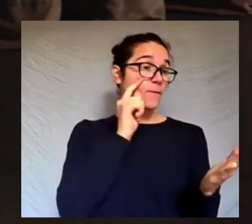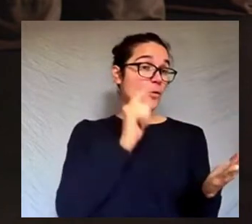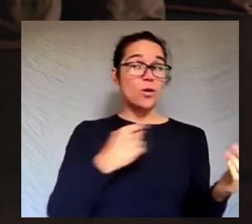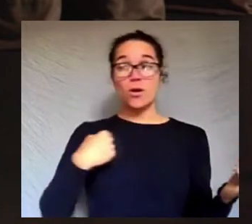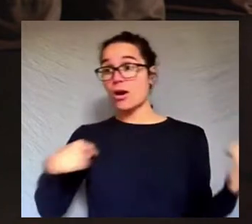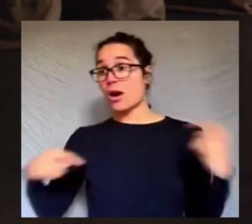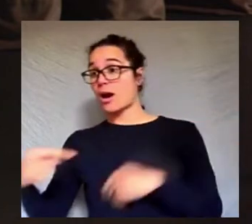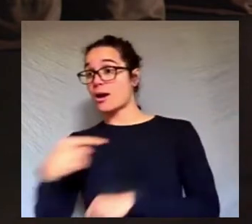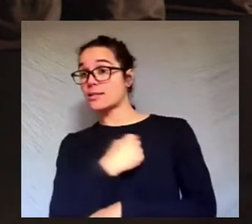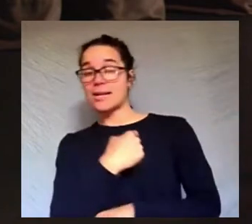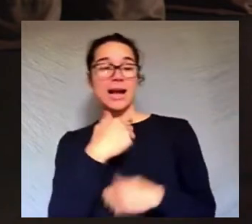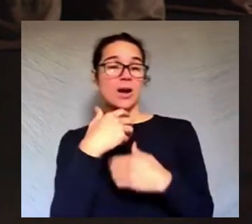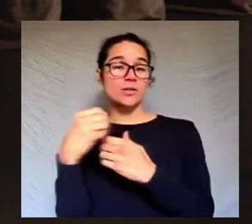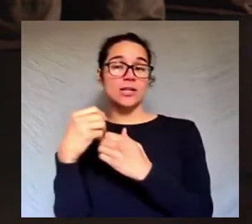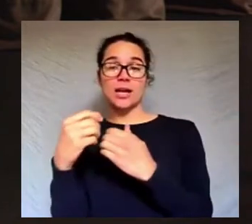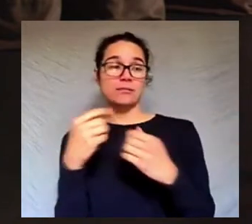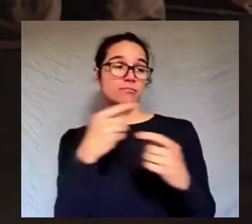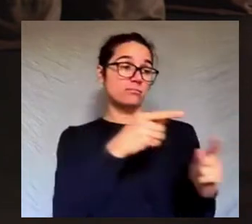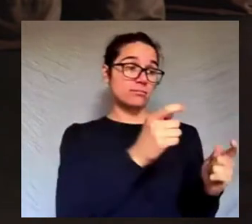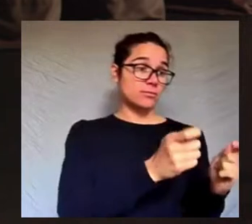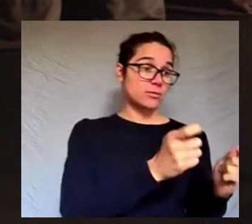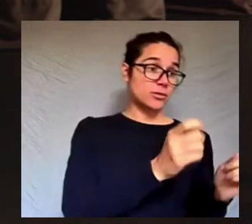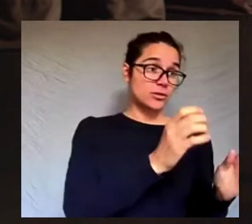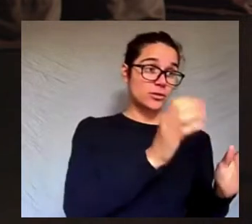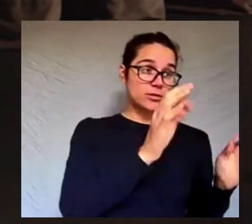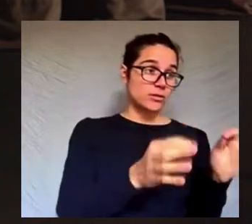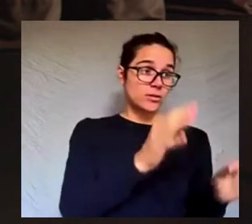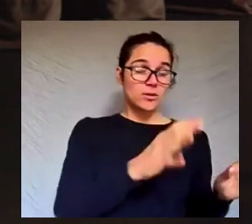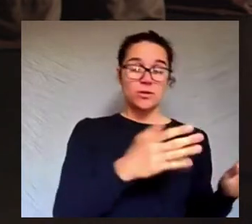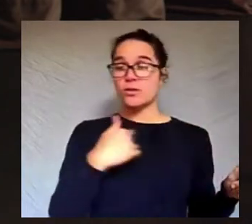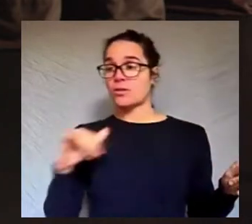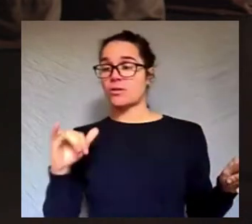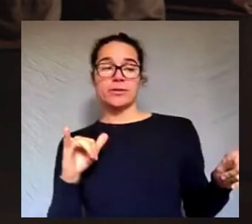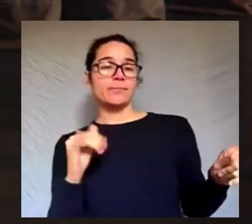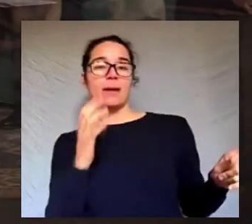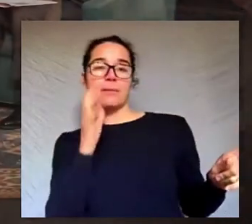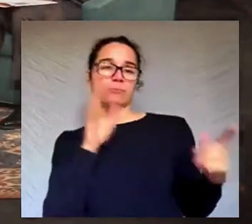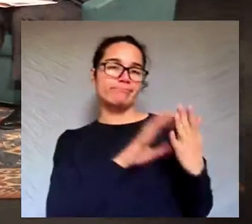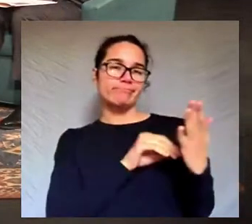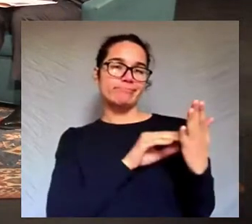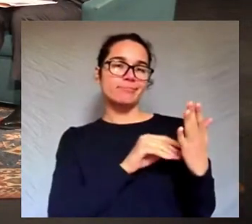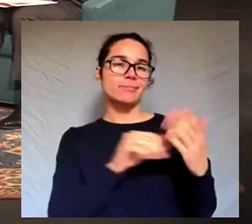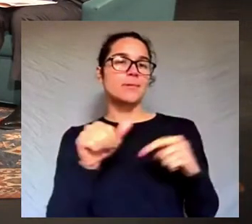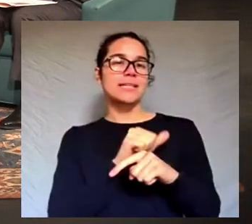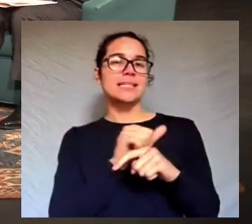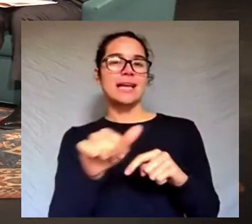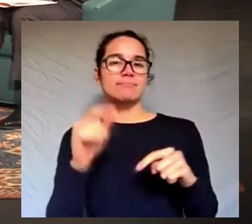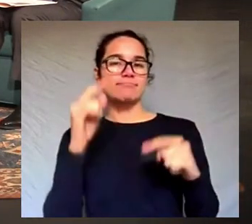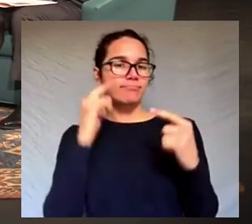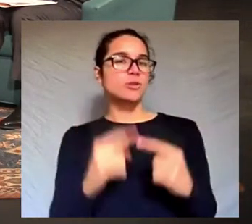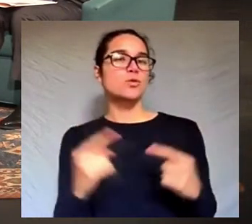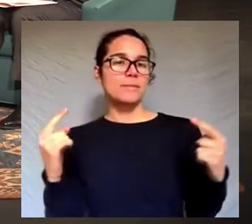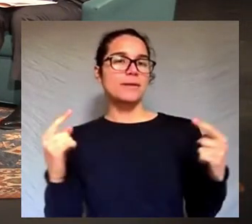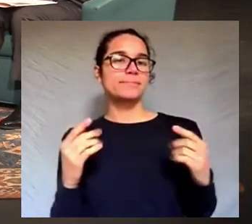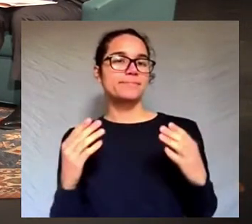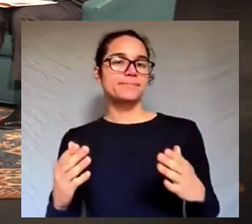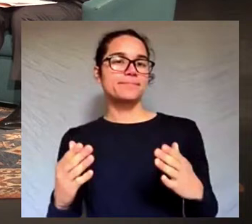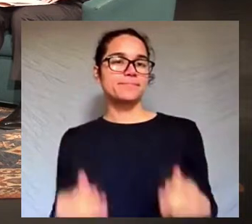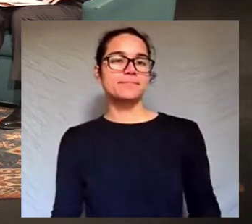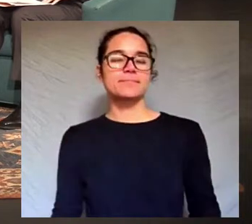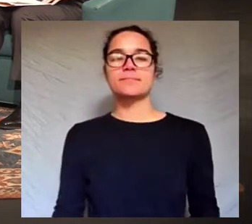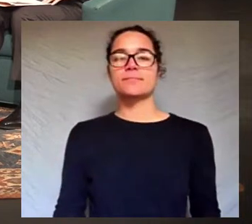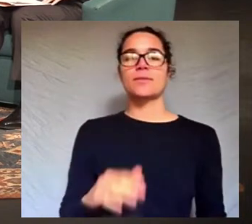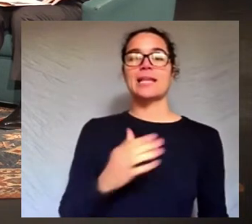in how to practice this kind of civil disagreement. By nature, we need five, and you're